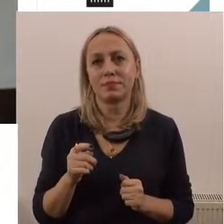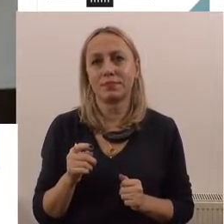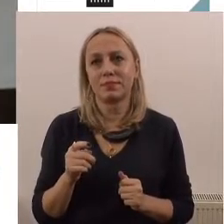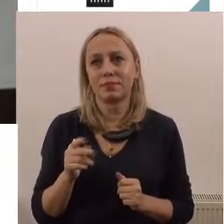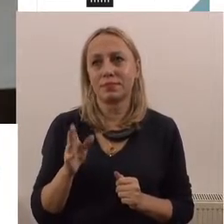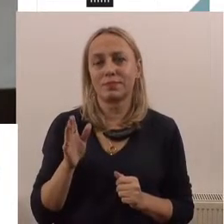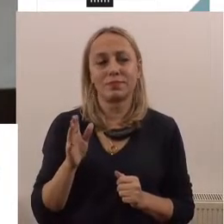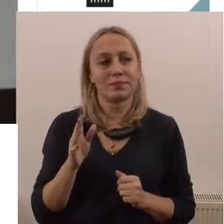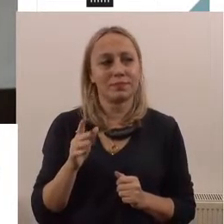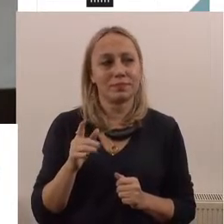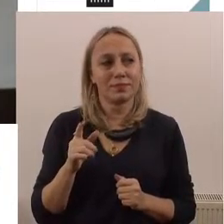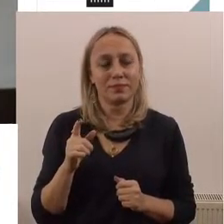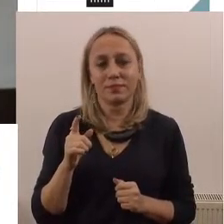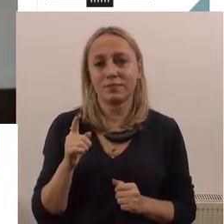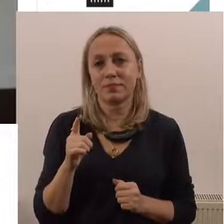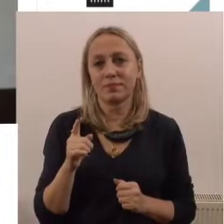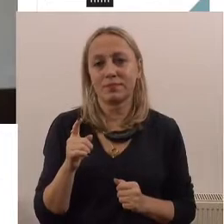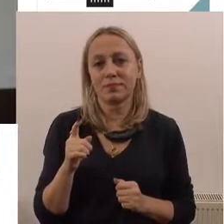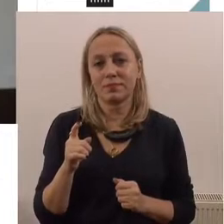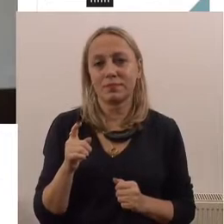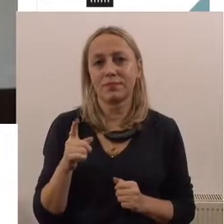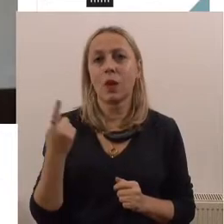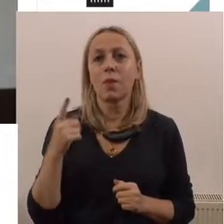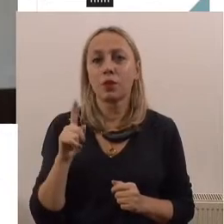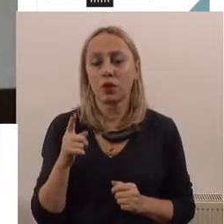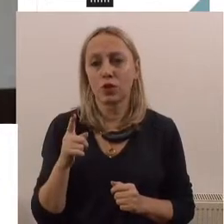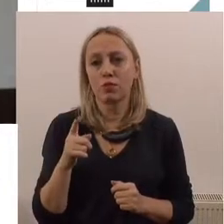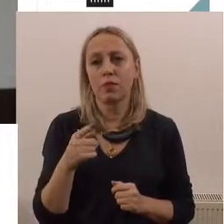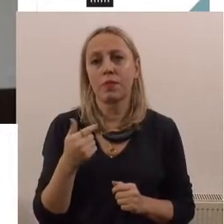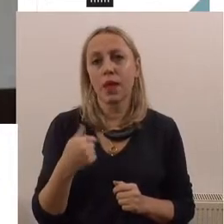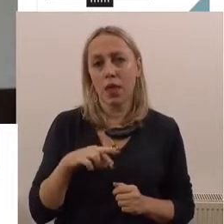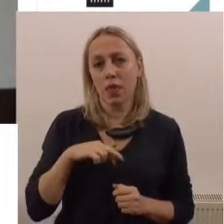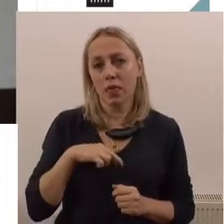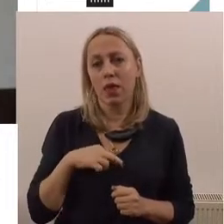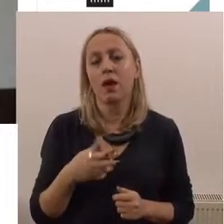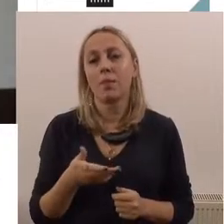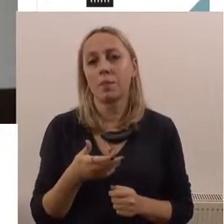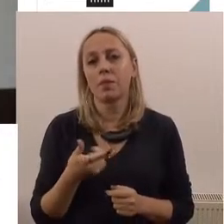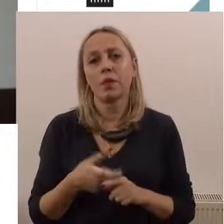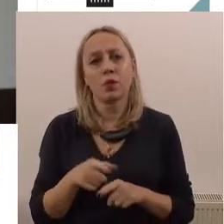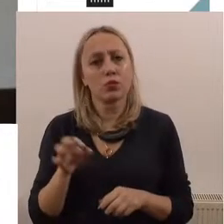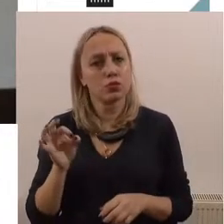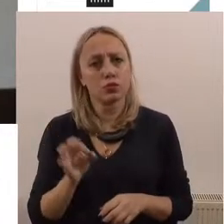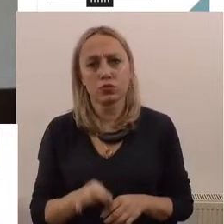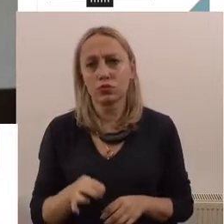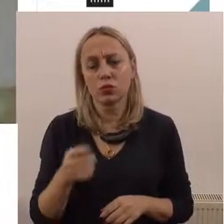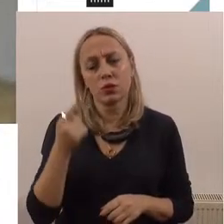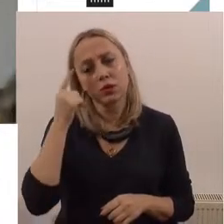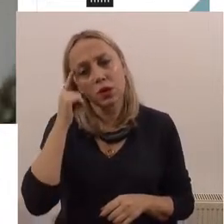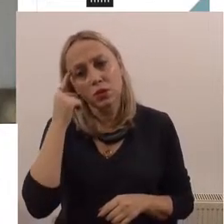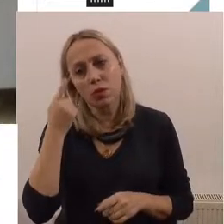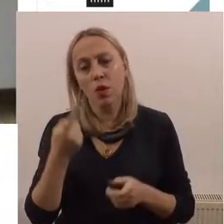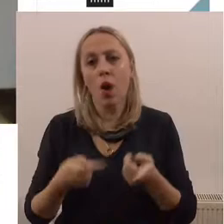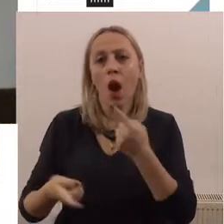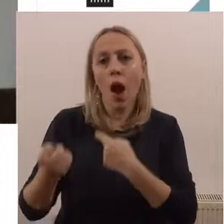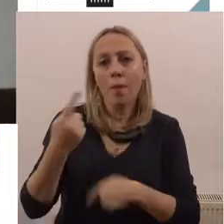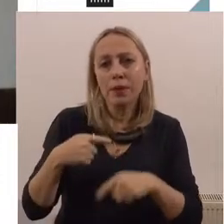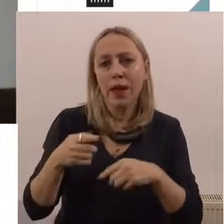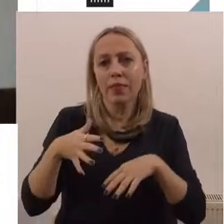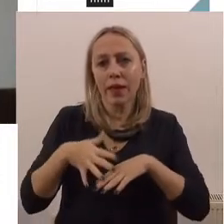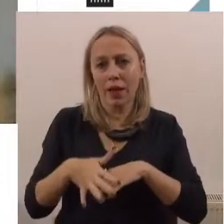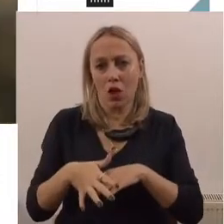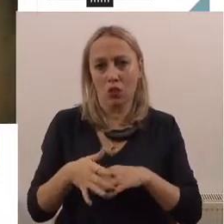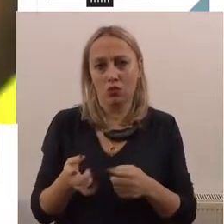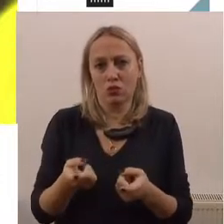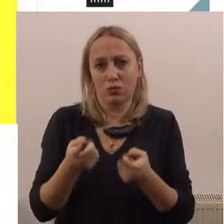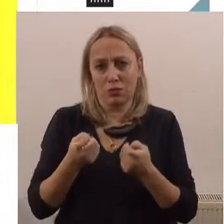to Alena's presentation, I would like to confirm the words about, well, I have